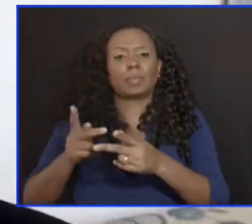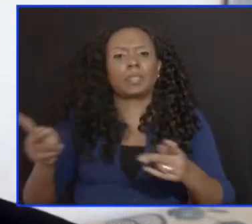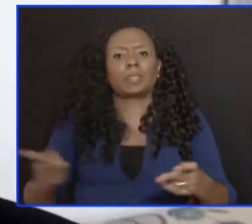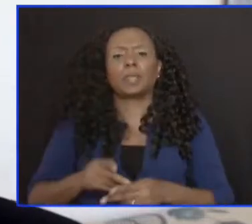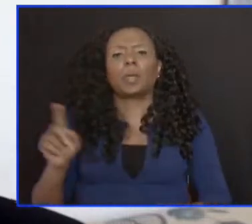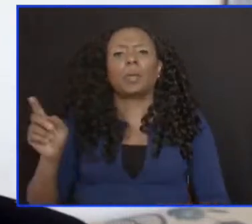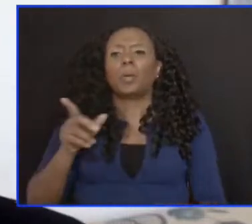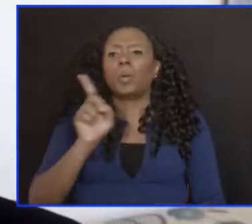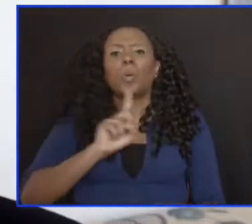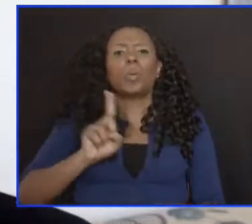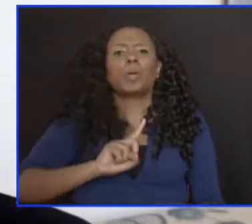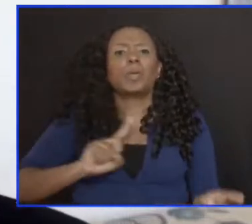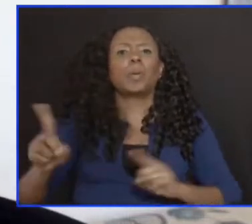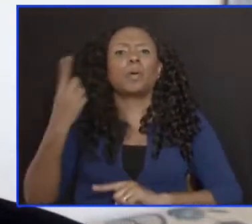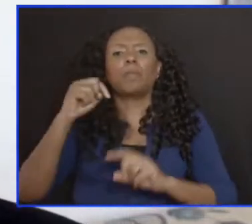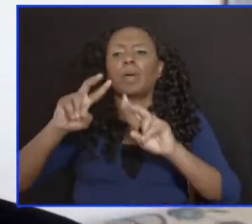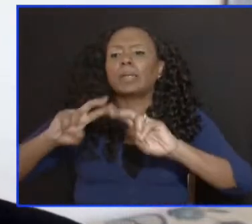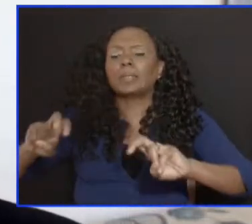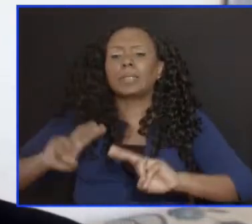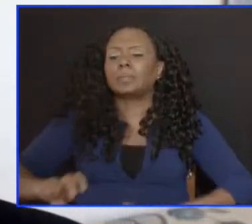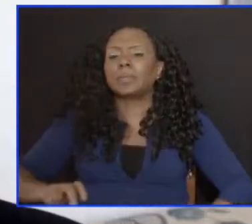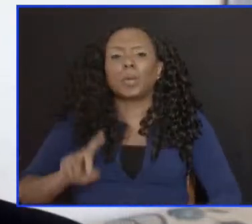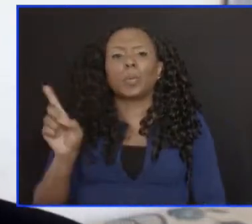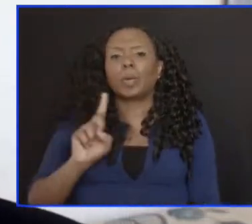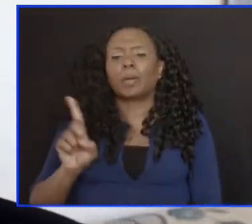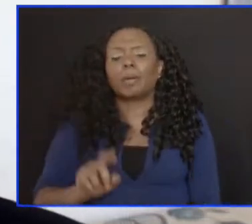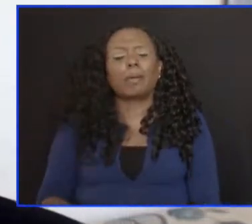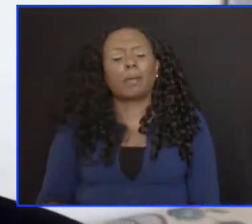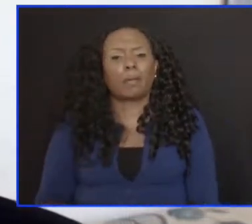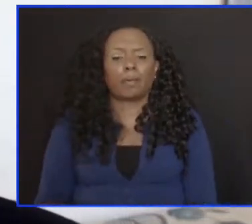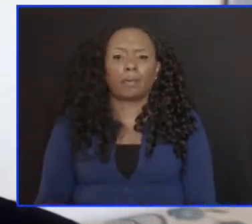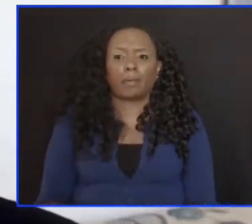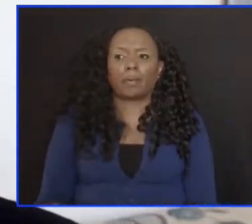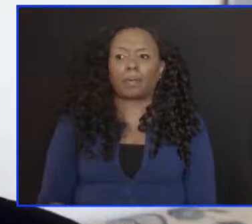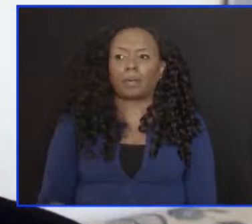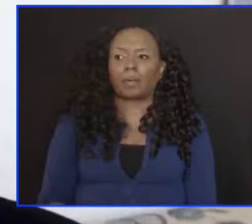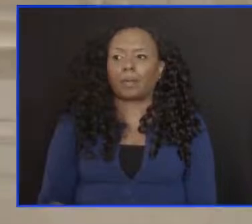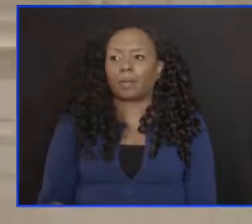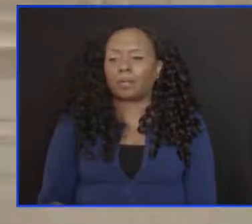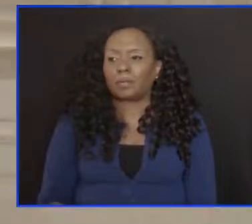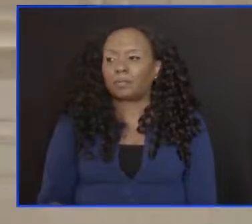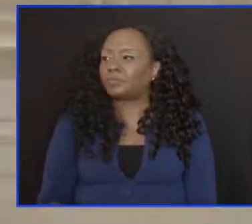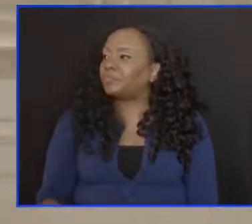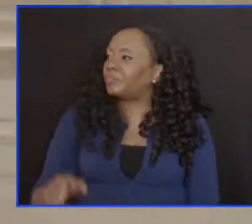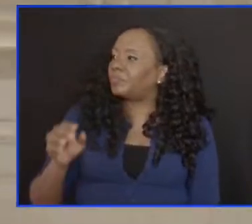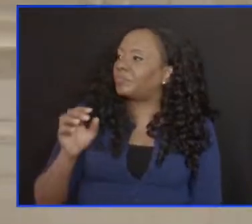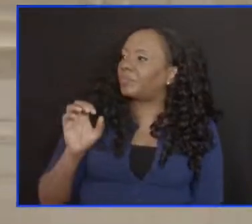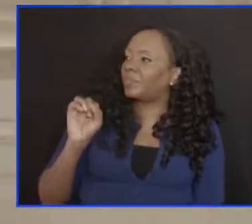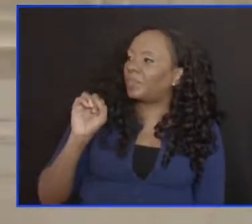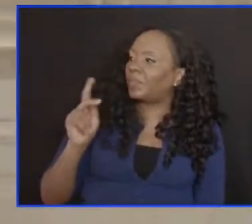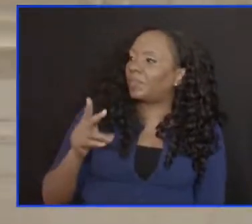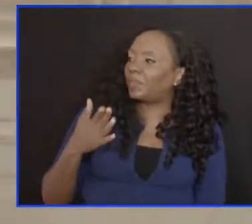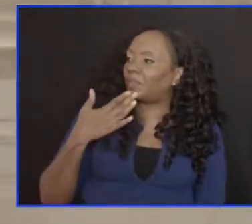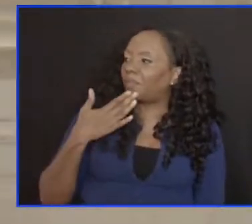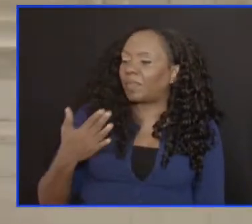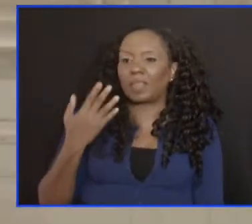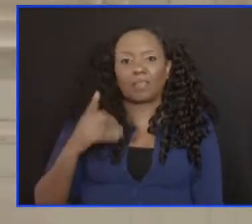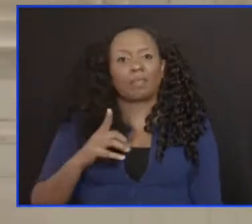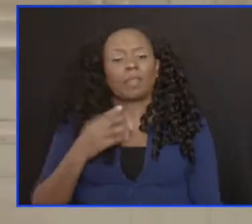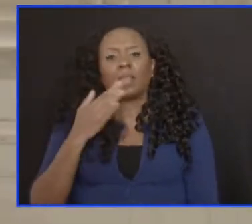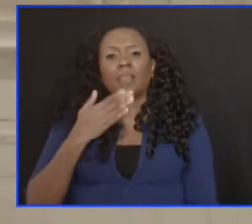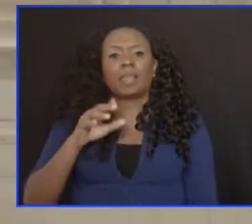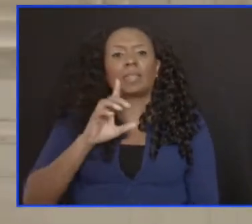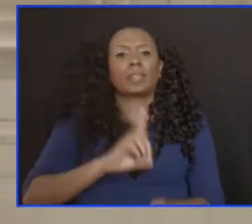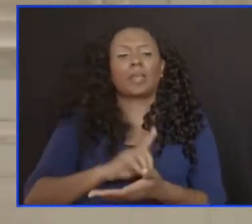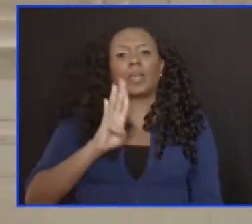are these assessment centers? That's what this questioner wants to know. And thanks, Dr. Best, for taking that